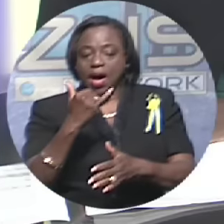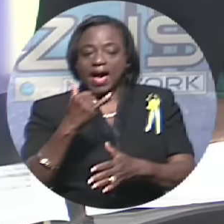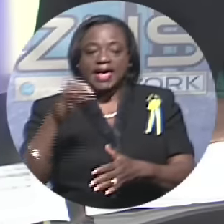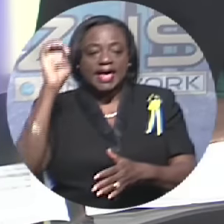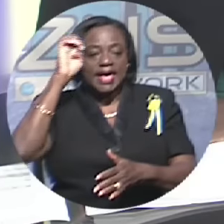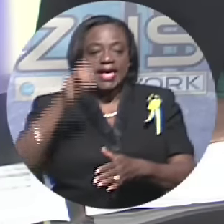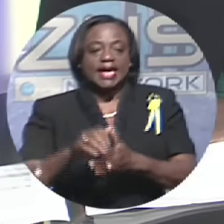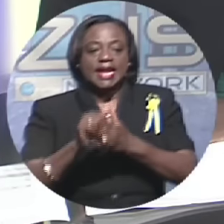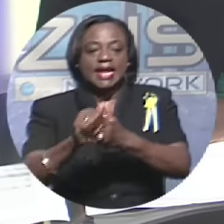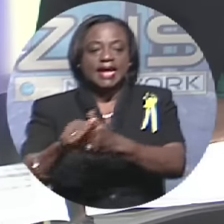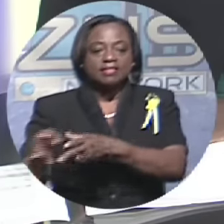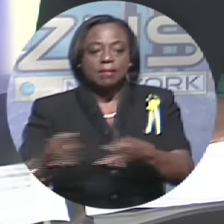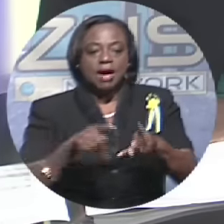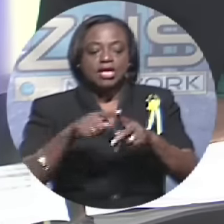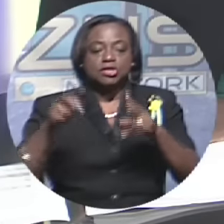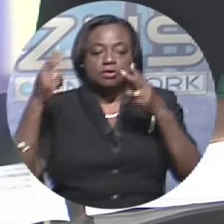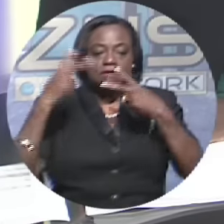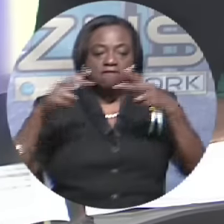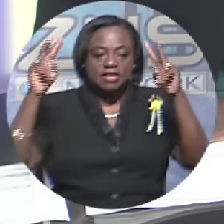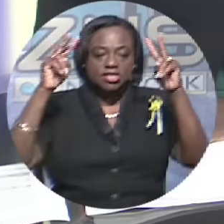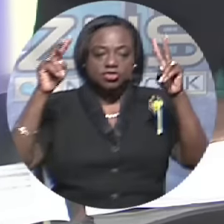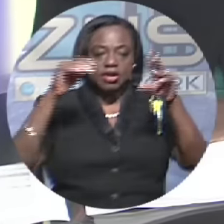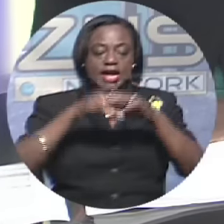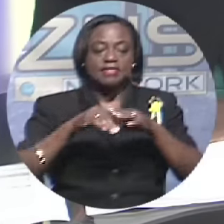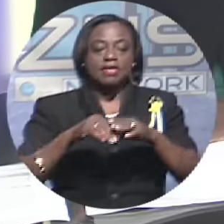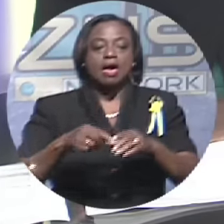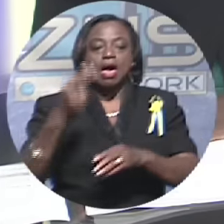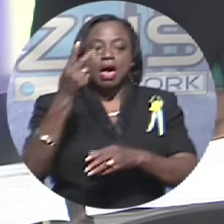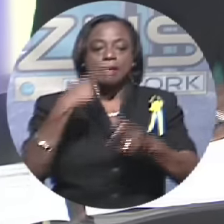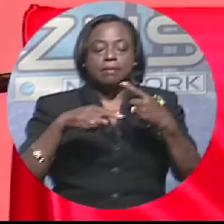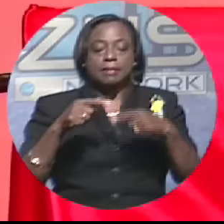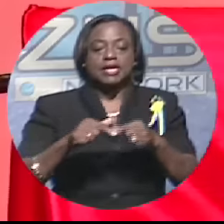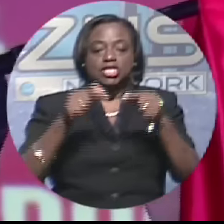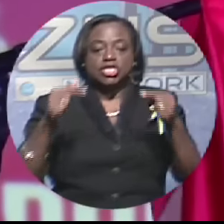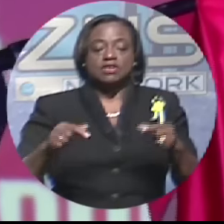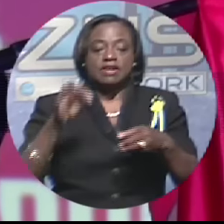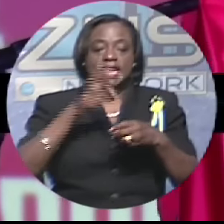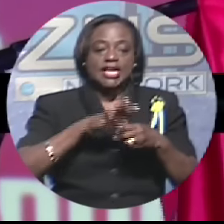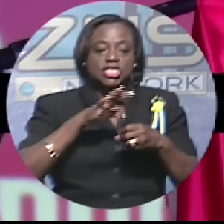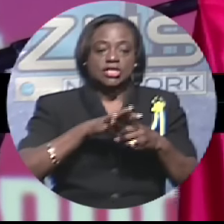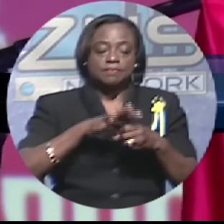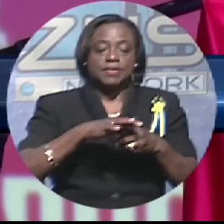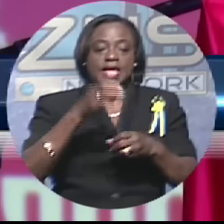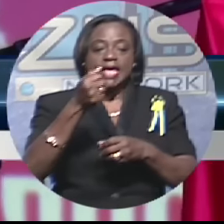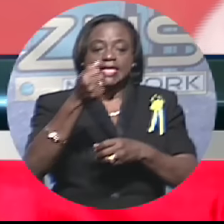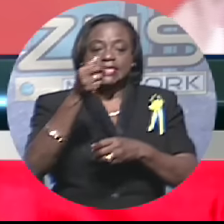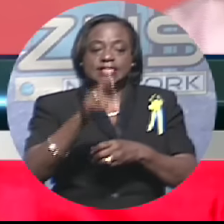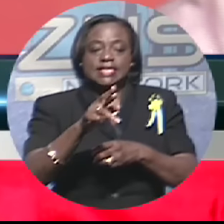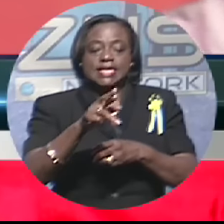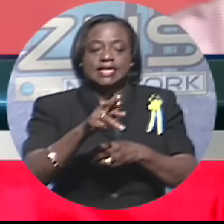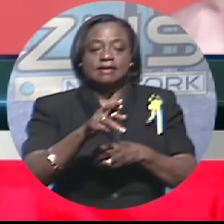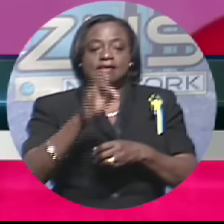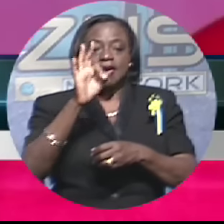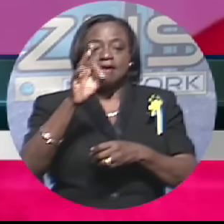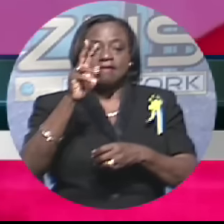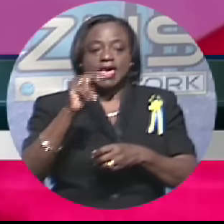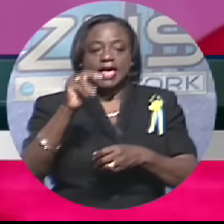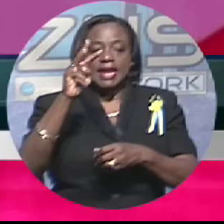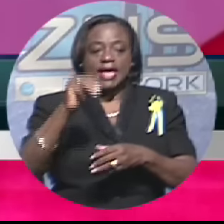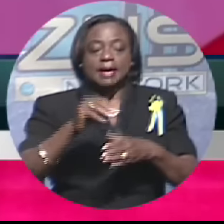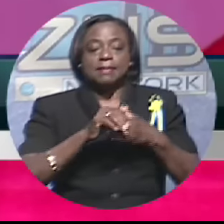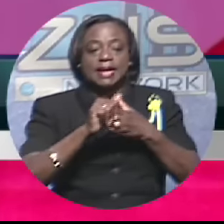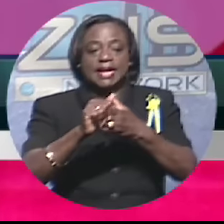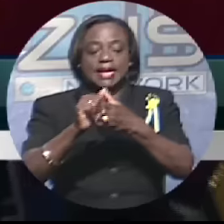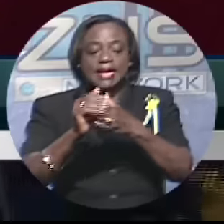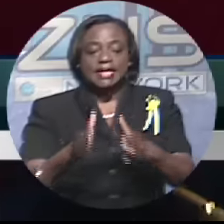victory in the upcoming general elections. Senior Free National Movement members who attended Wednesday night's campaign launch explained to